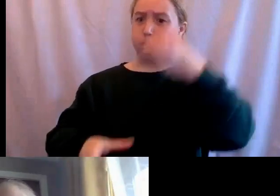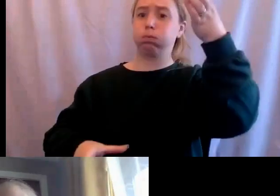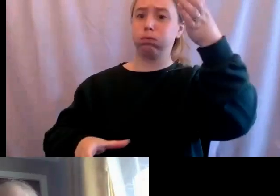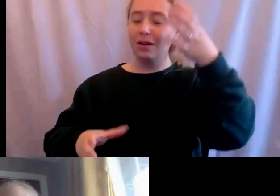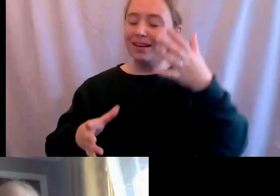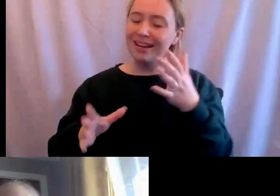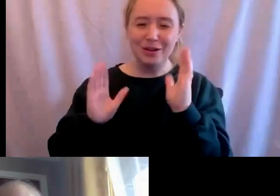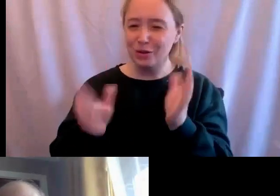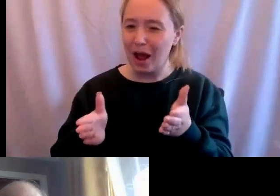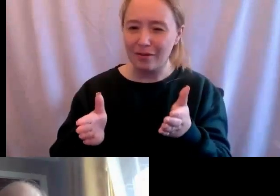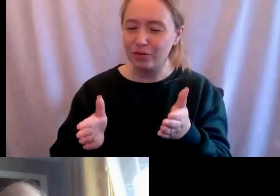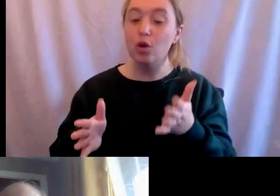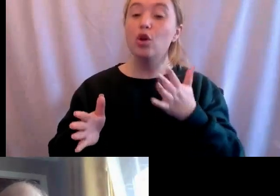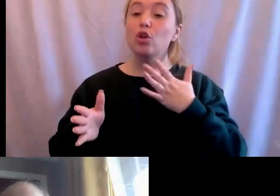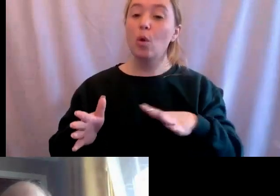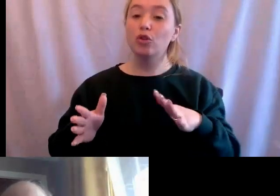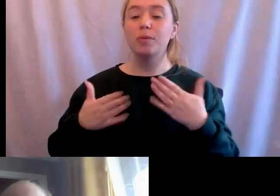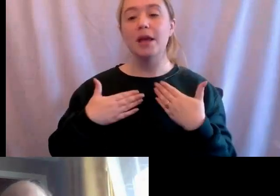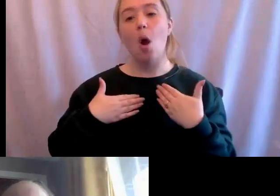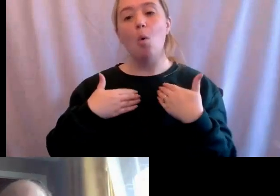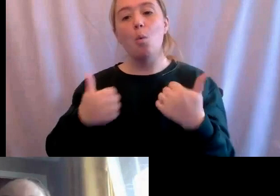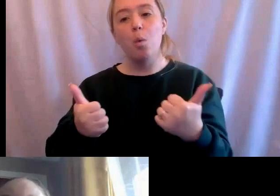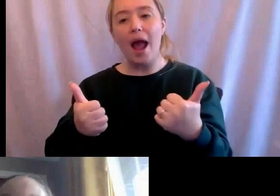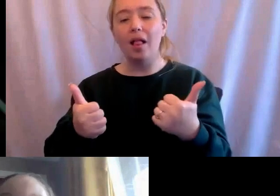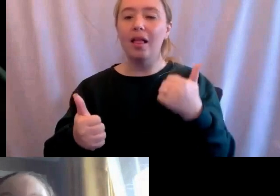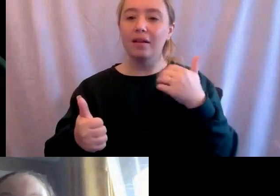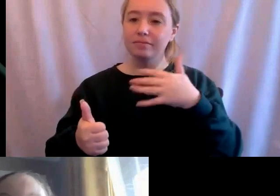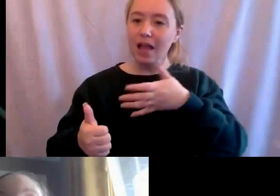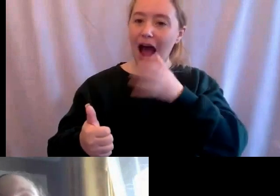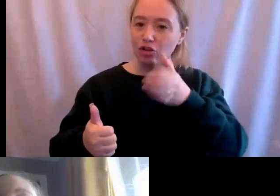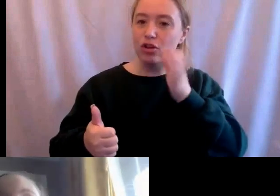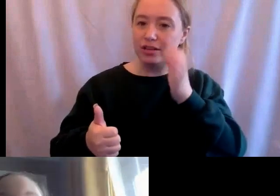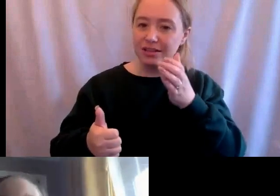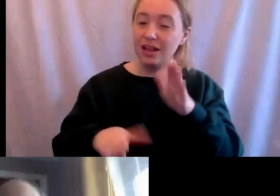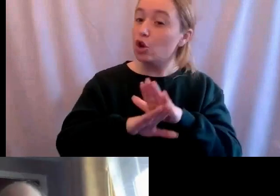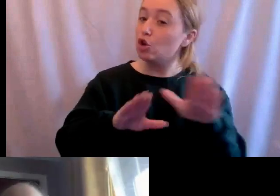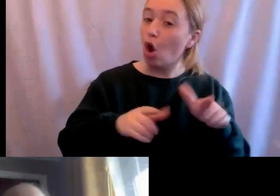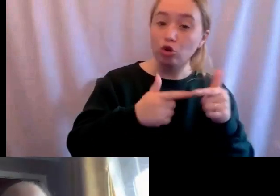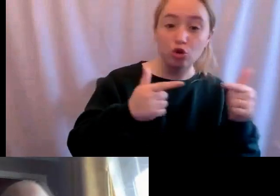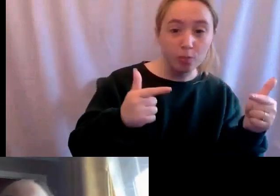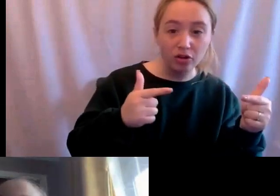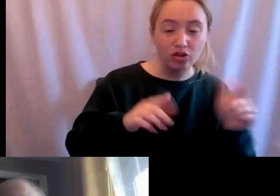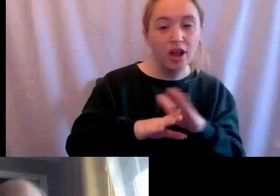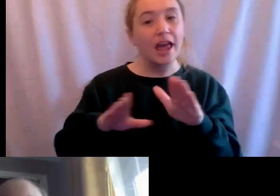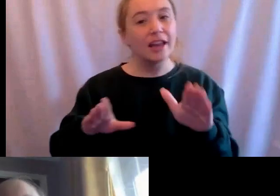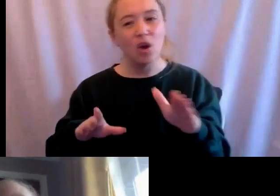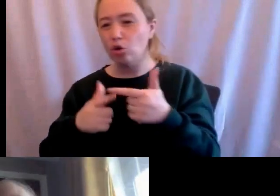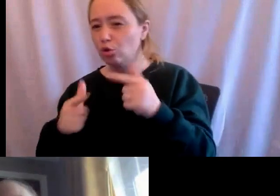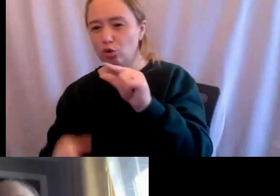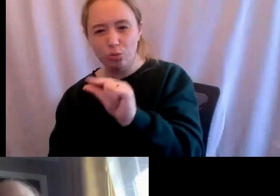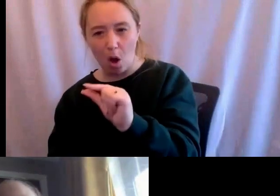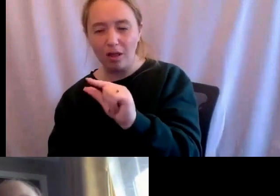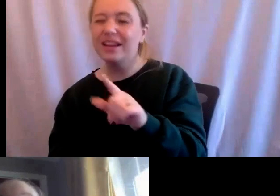well hydrated. We call it the Goldilocks moment, not too much and not too little. For the vast majority of people, somewhere